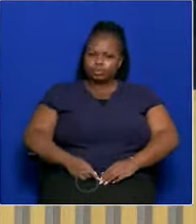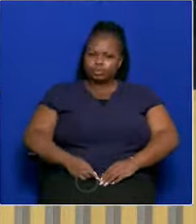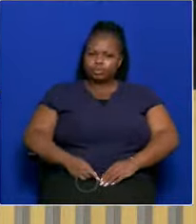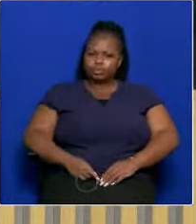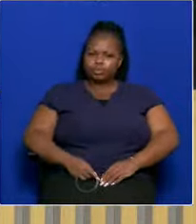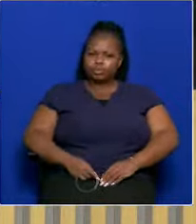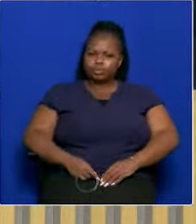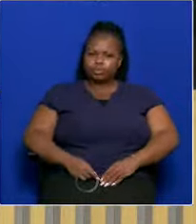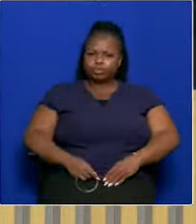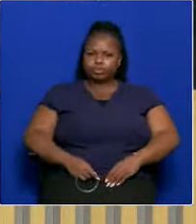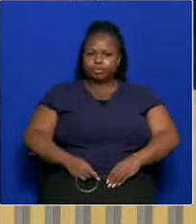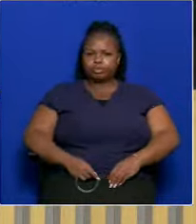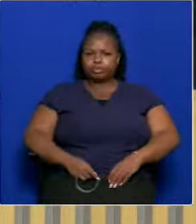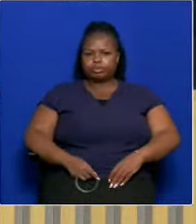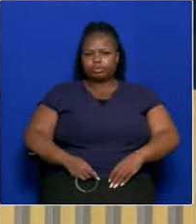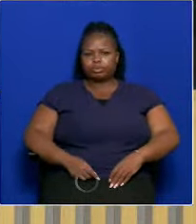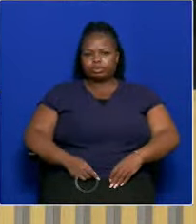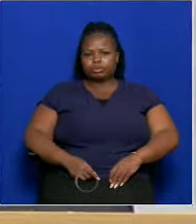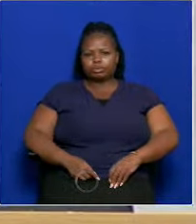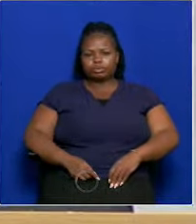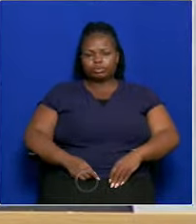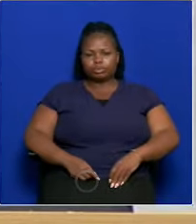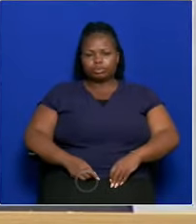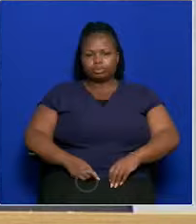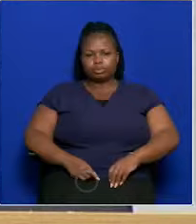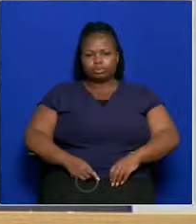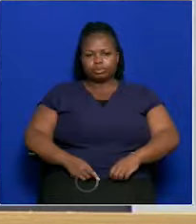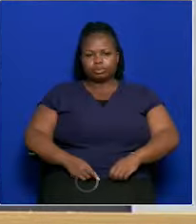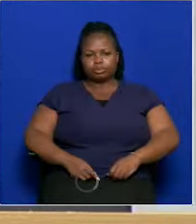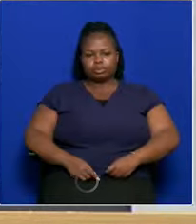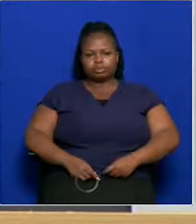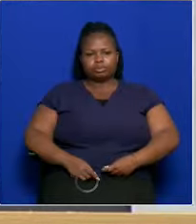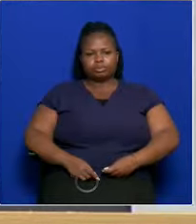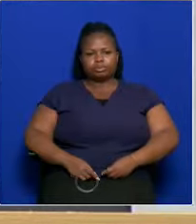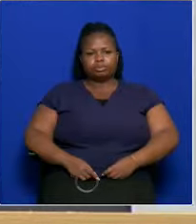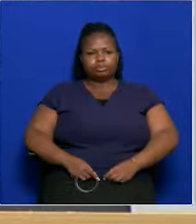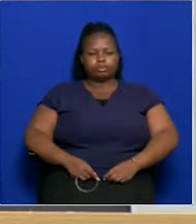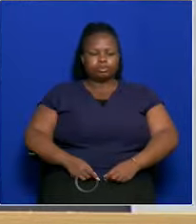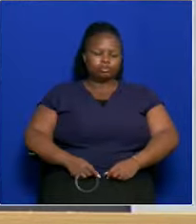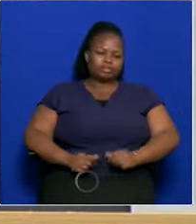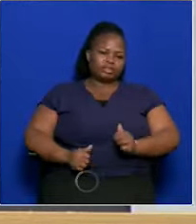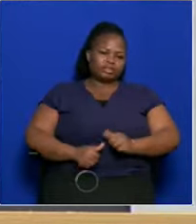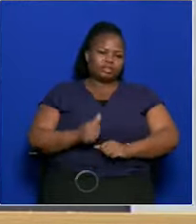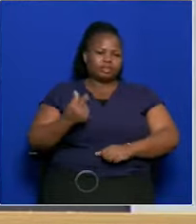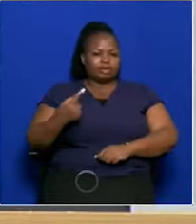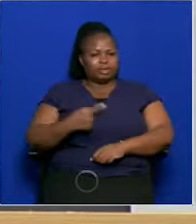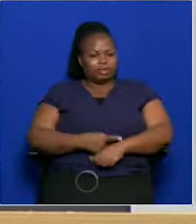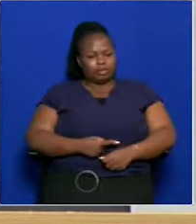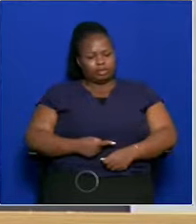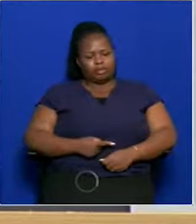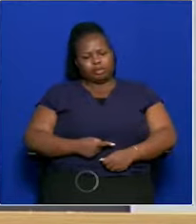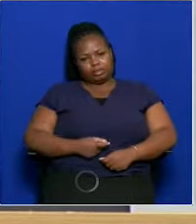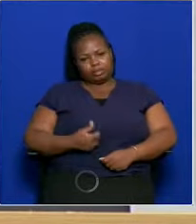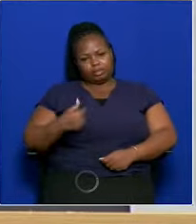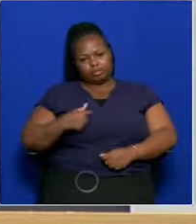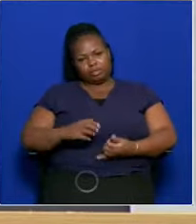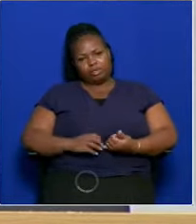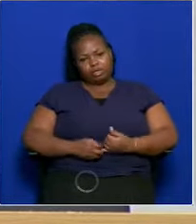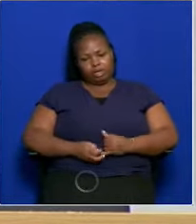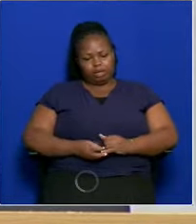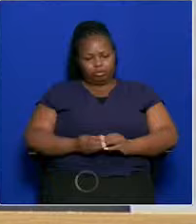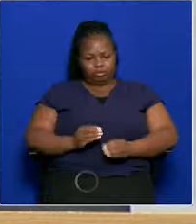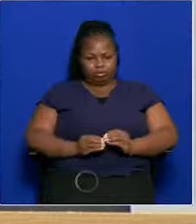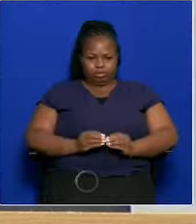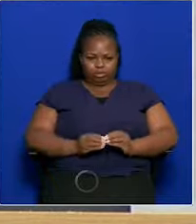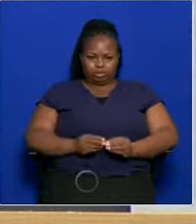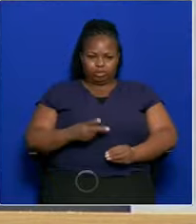yeah. I think even on the first day when I was testifying, I tried to correct that date, that 2023, not